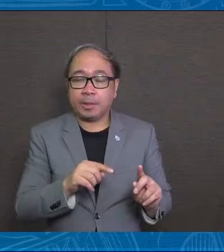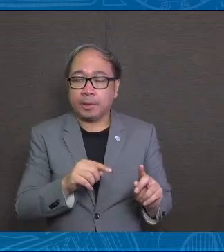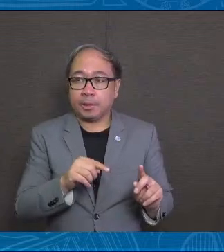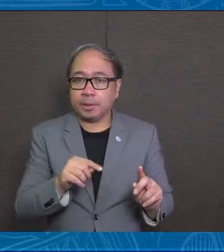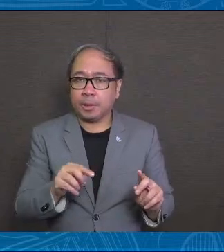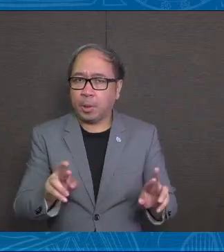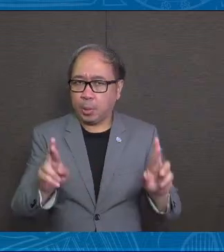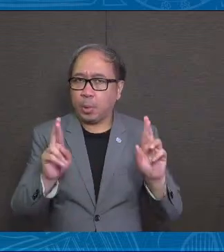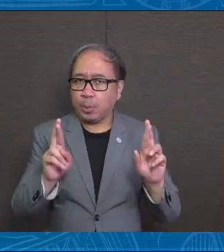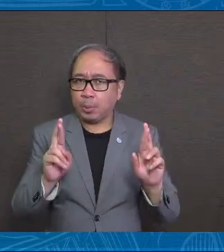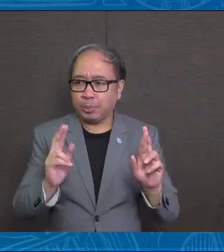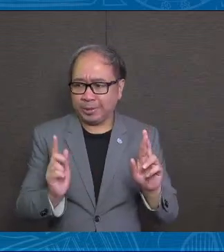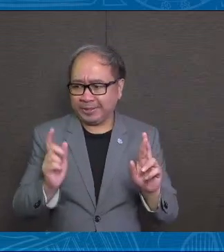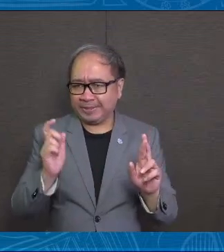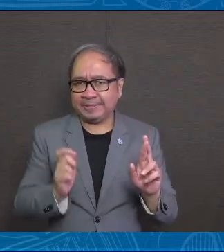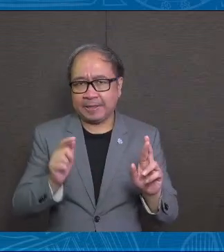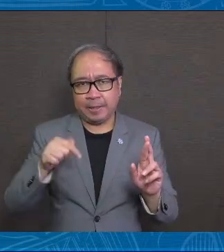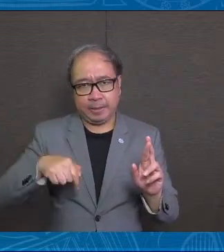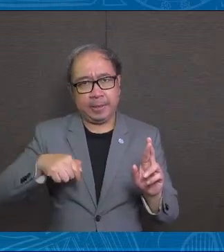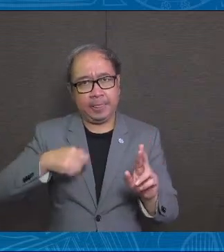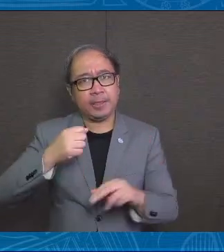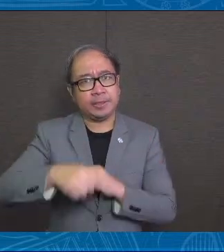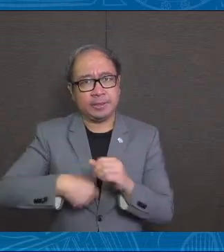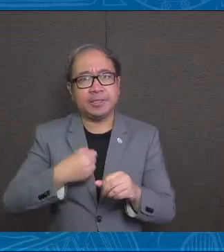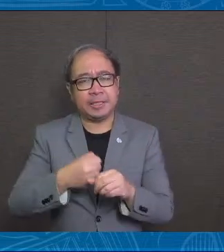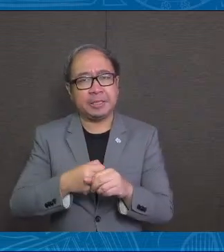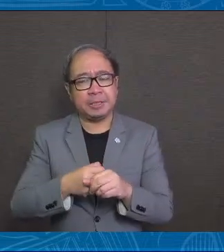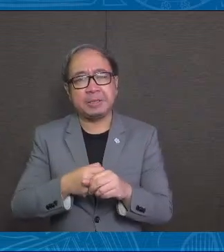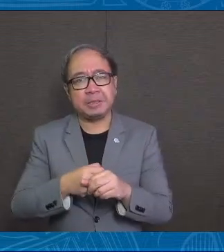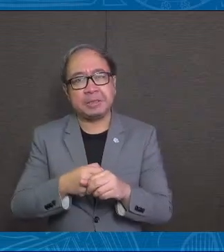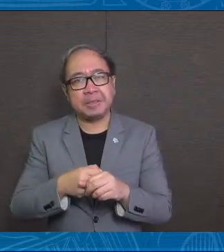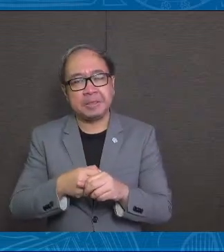year, hopefully. And by next year,